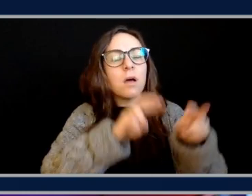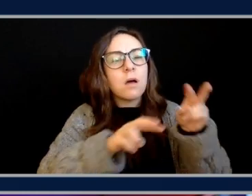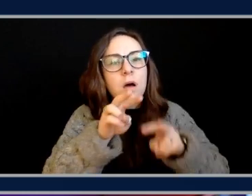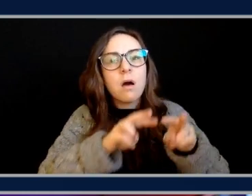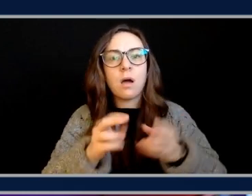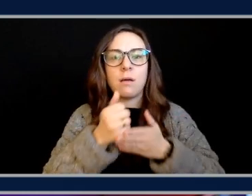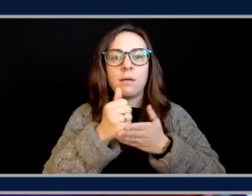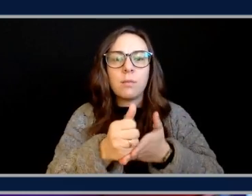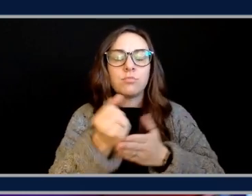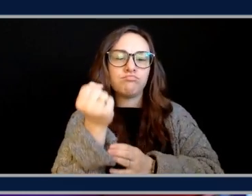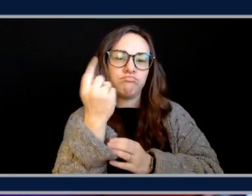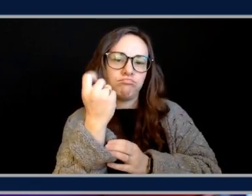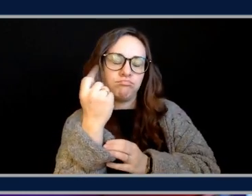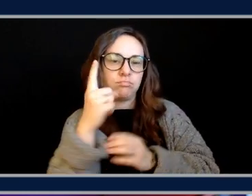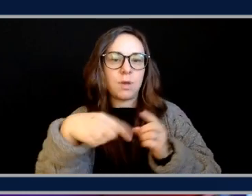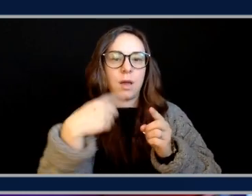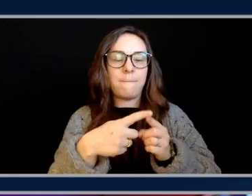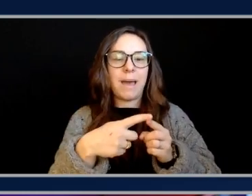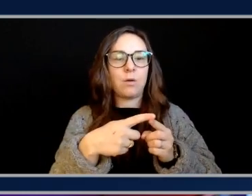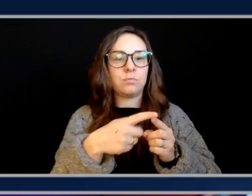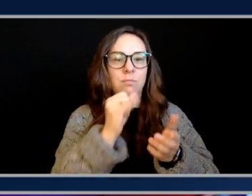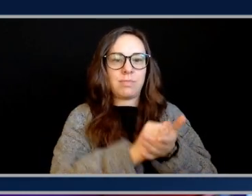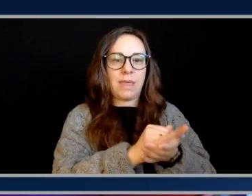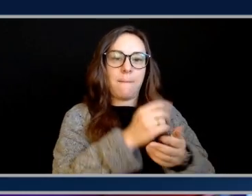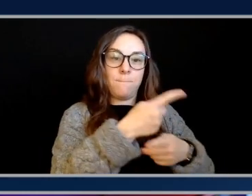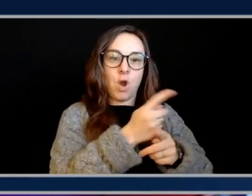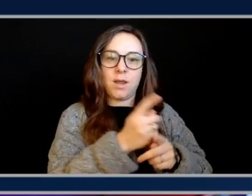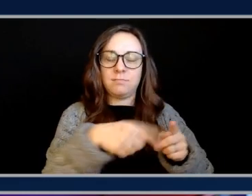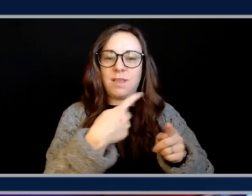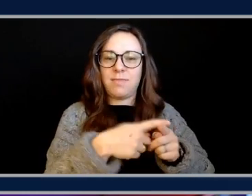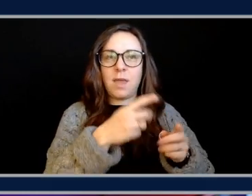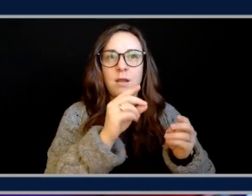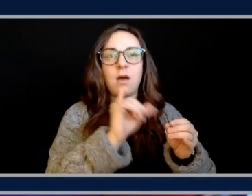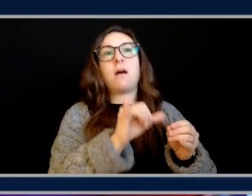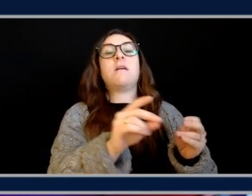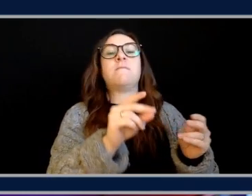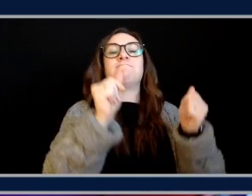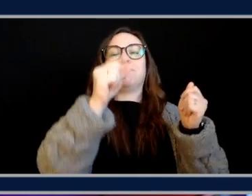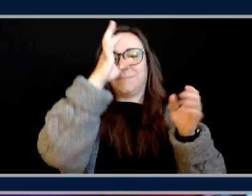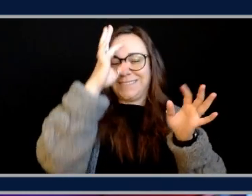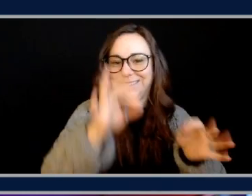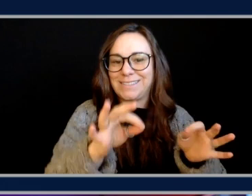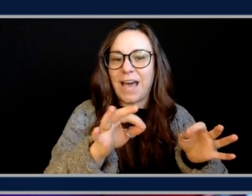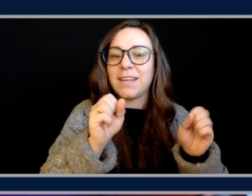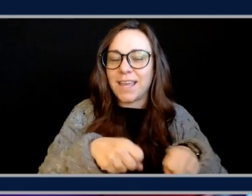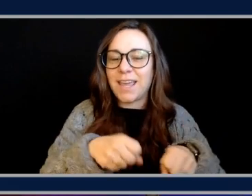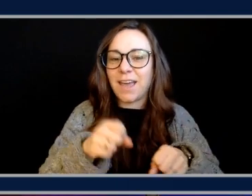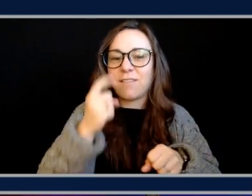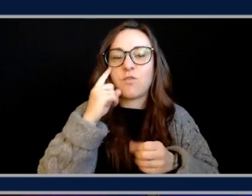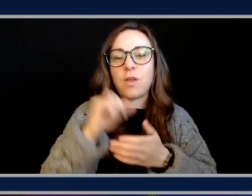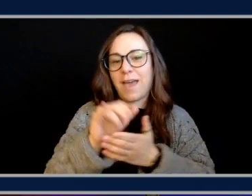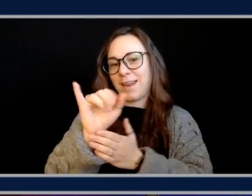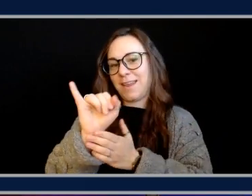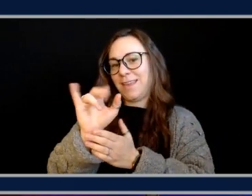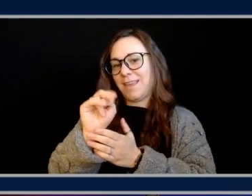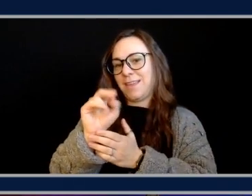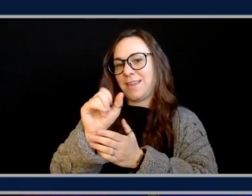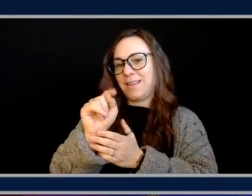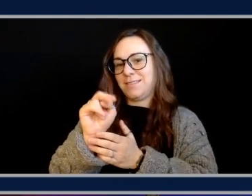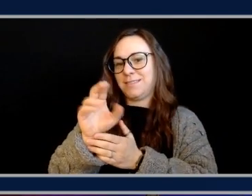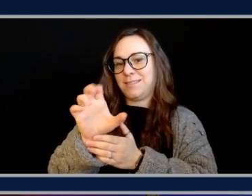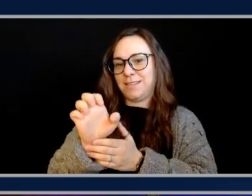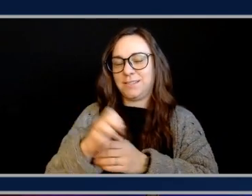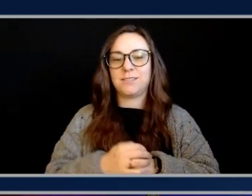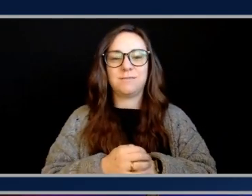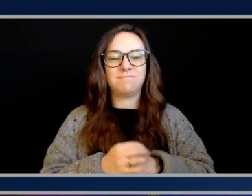understand a little bit more about the product, and then just make a little bit of a better decision right in that moment when you are picking the instance that you're going to be using. Yeah, and I think anything